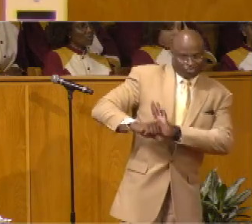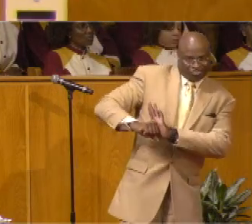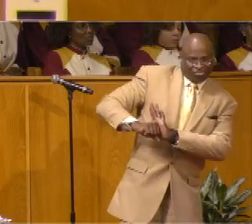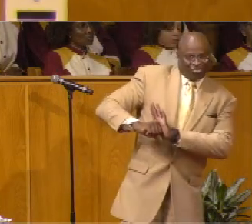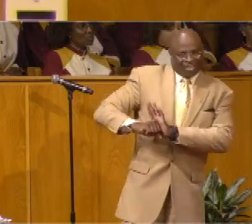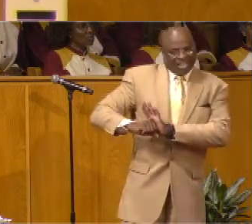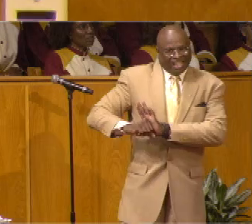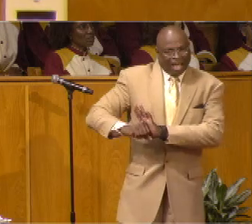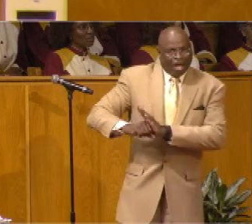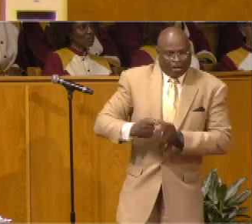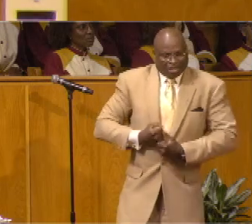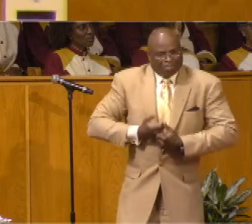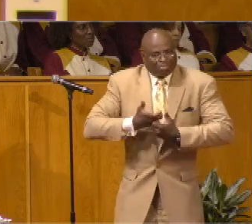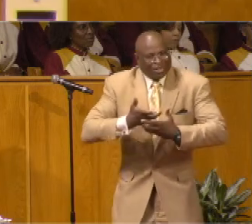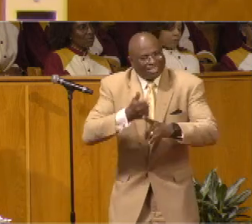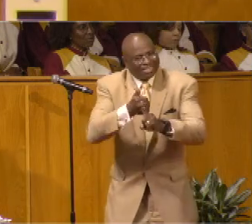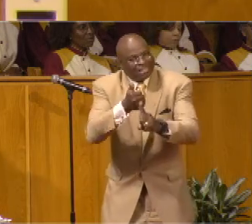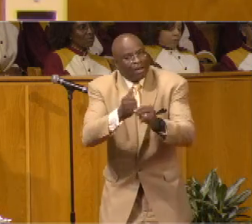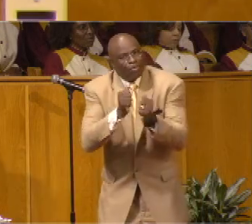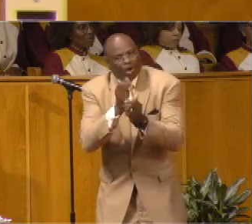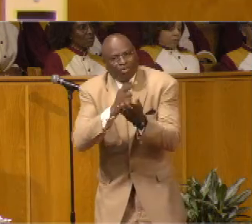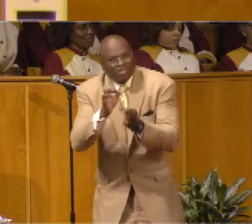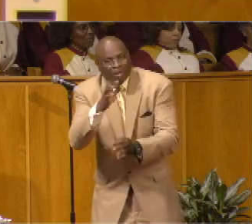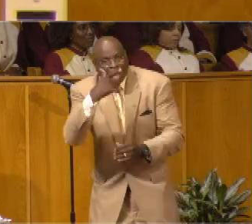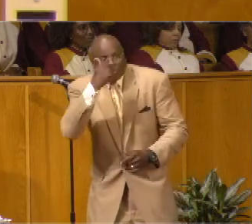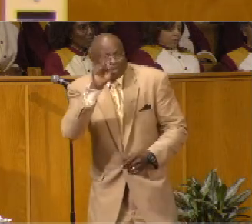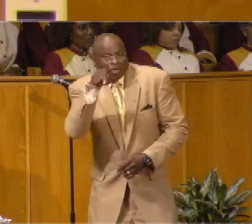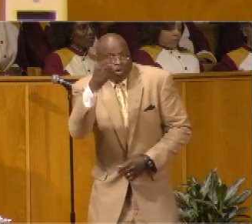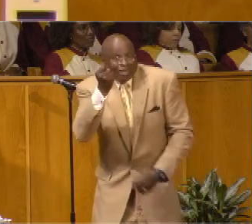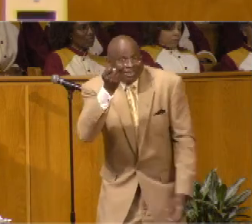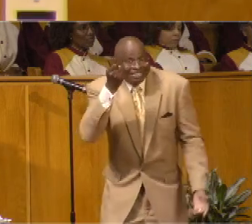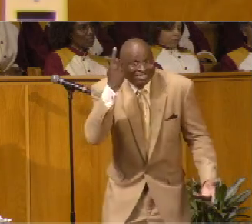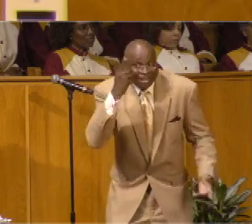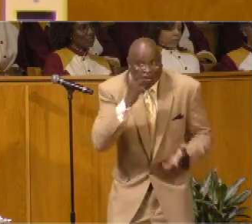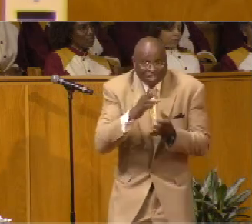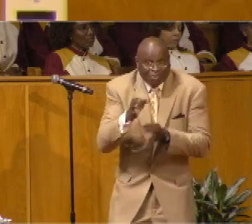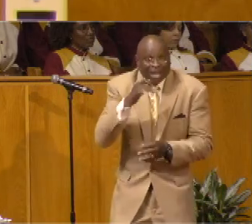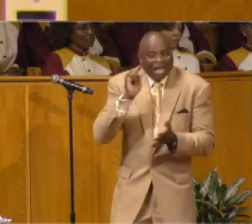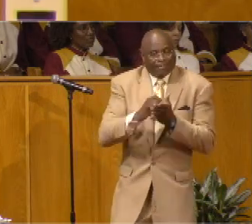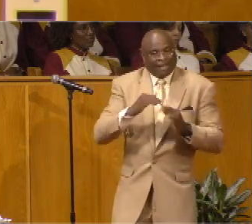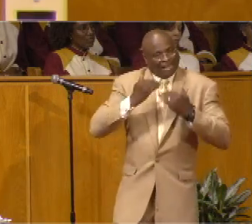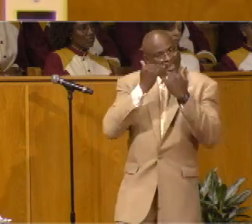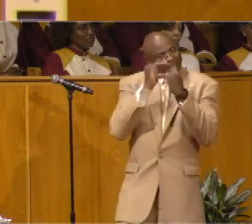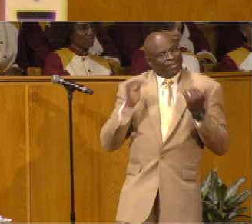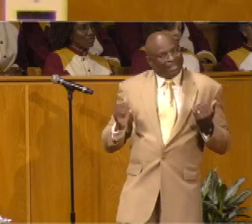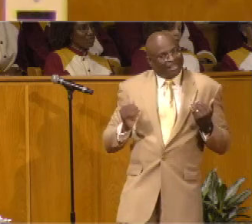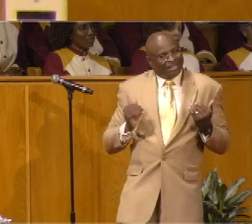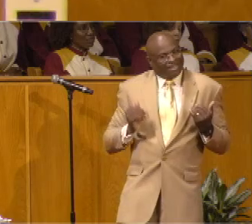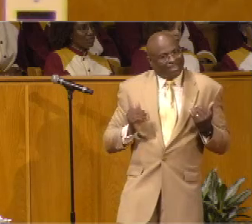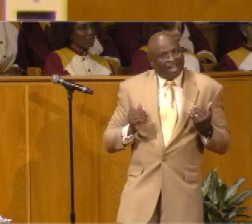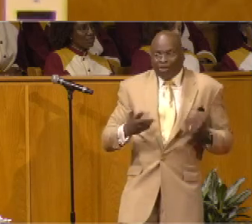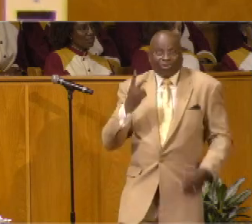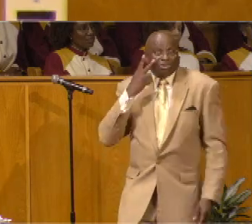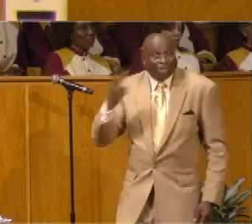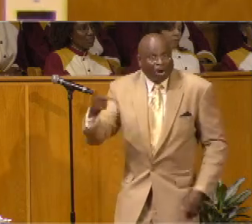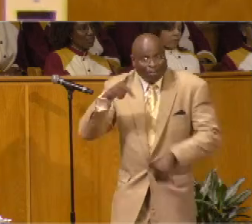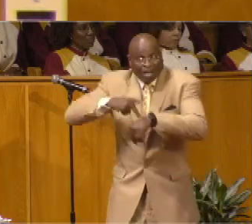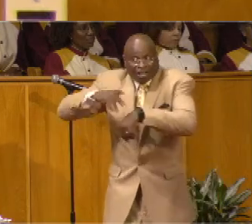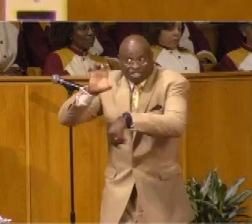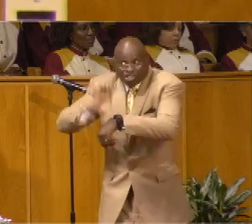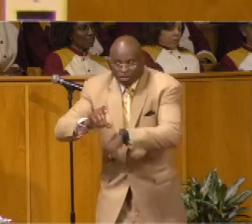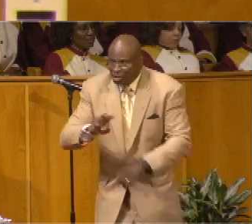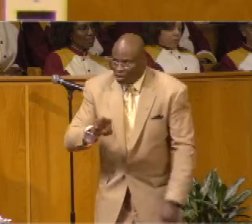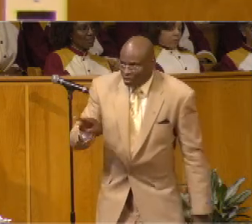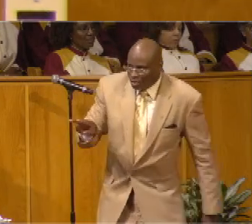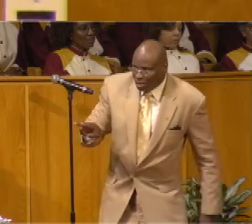openly speaking about the Holy Spirit because your only understanding of the Holy Spirit has been limited to what you've witnessed in Pentecostal